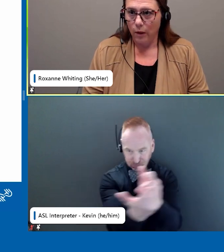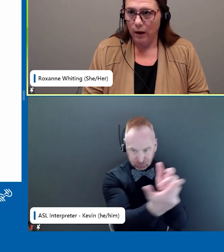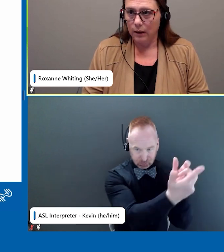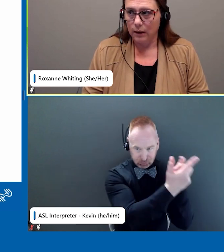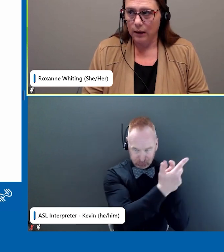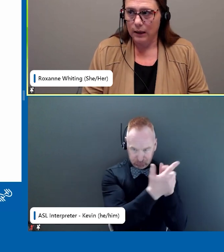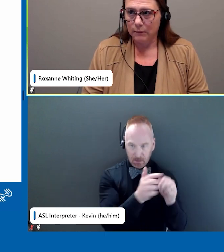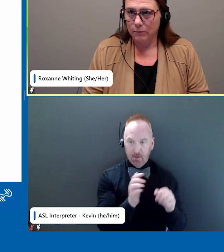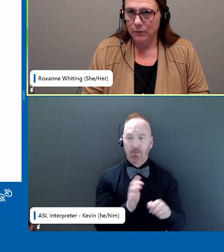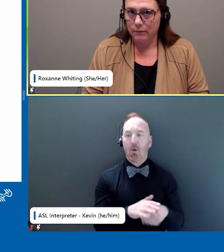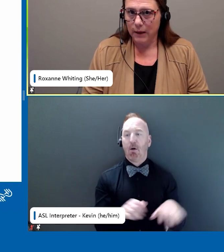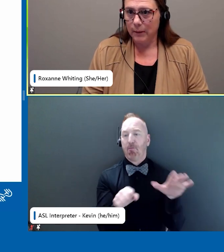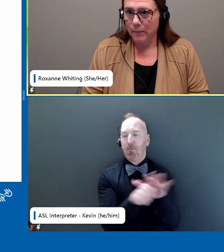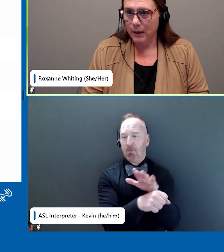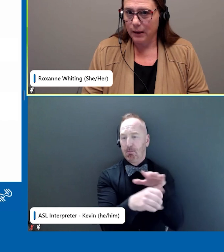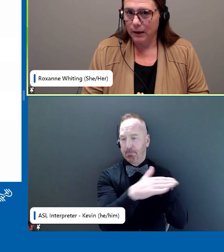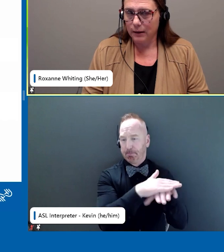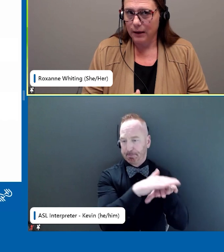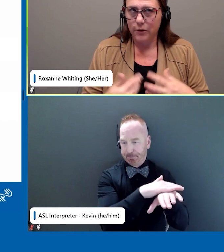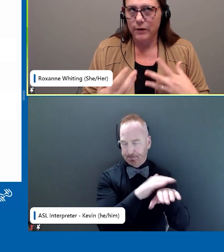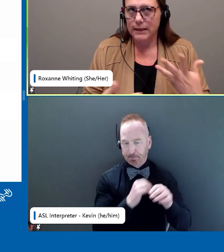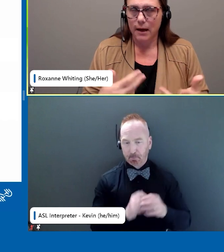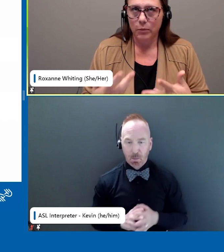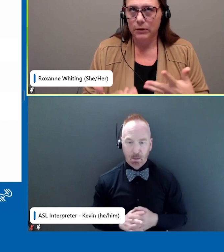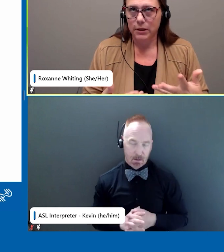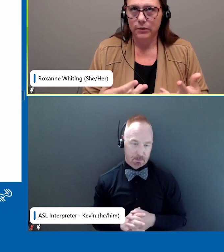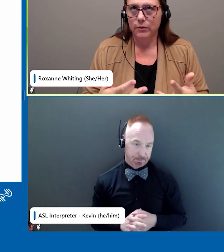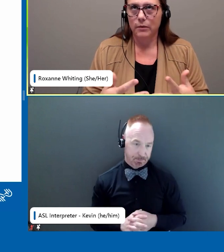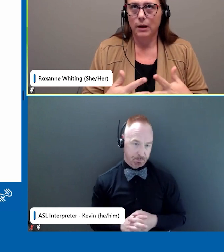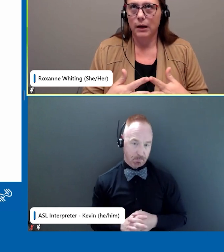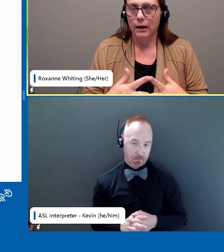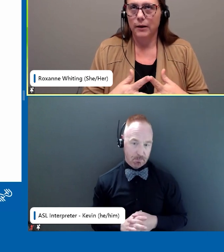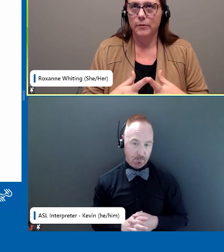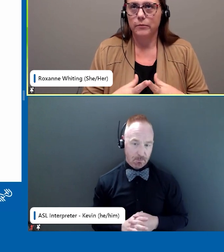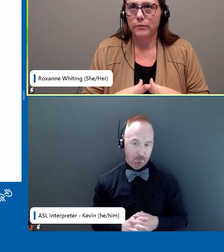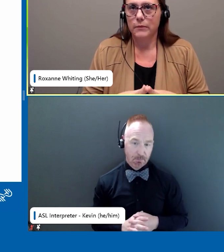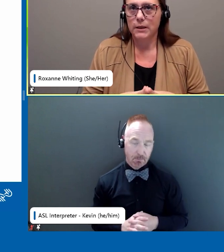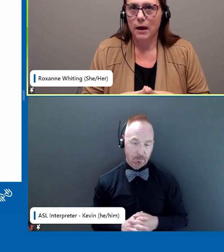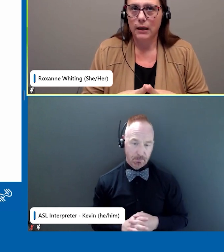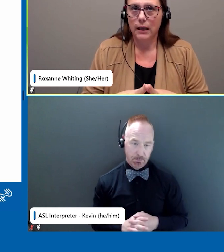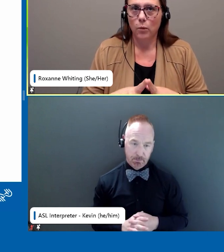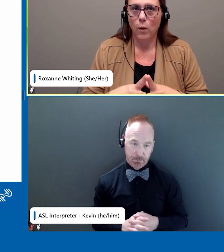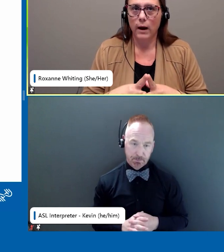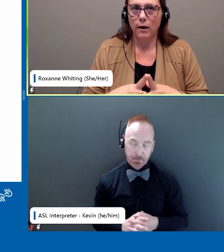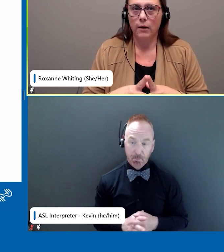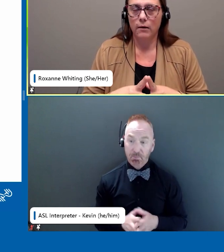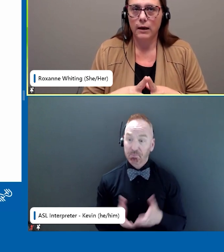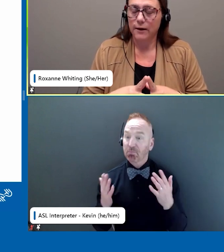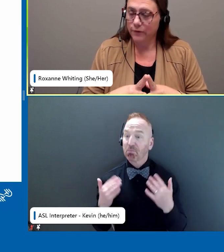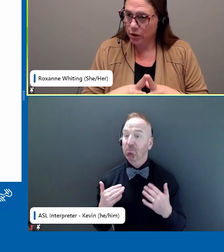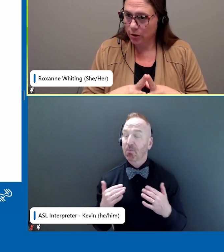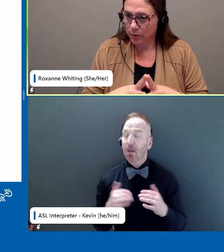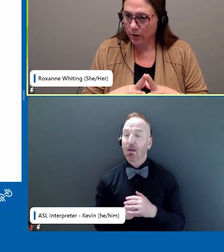So maybe another example to highlight where a deaf interpreter